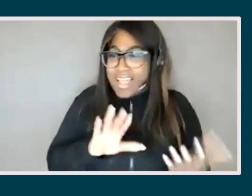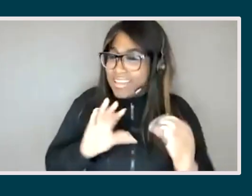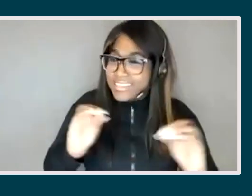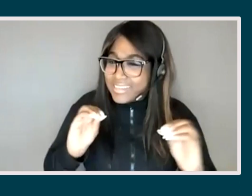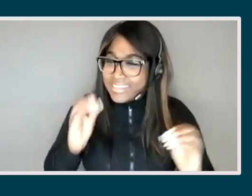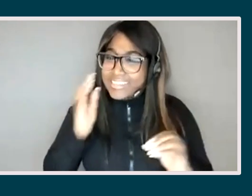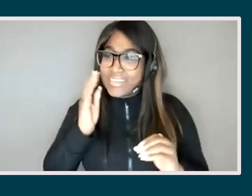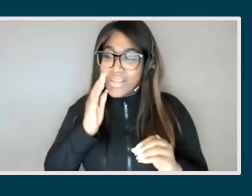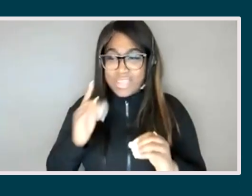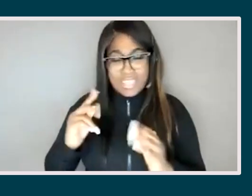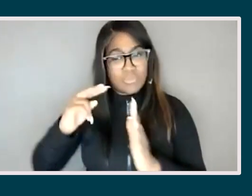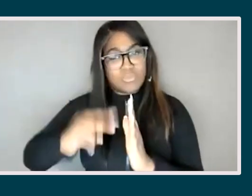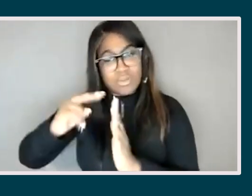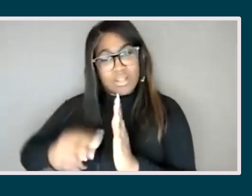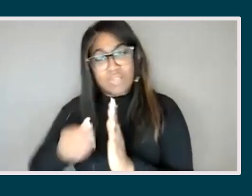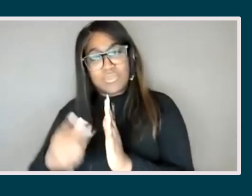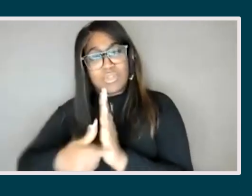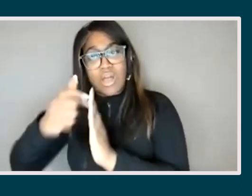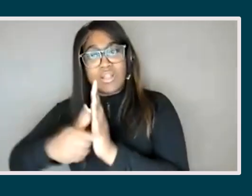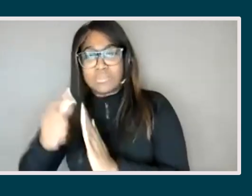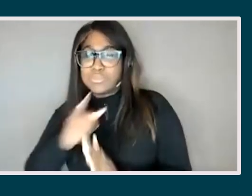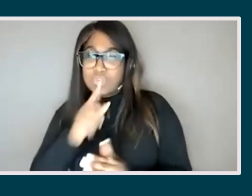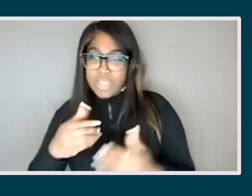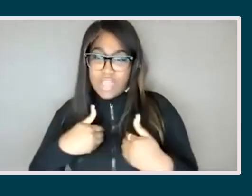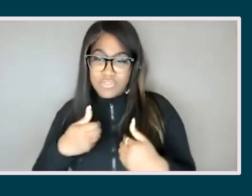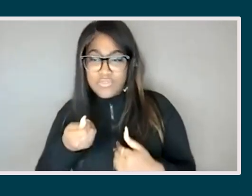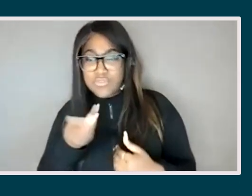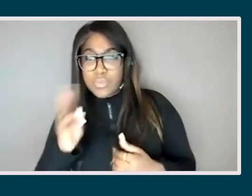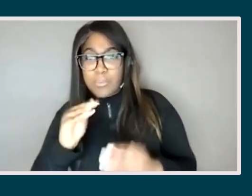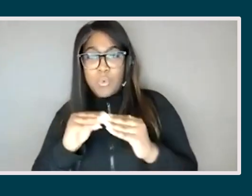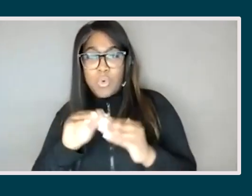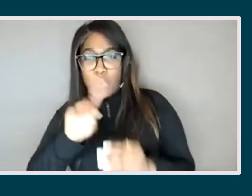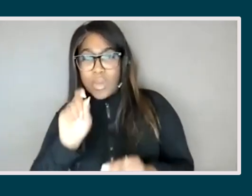he at least had a few more question marks in his head after that conversation.